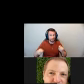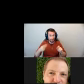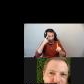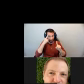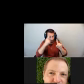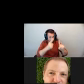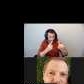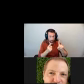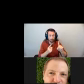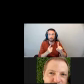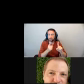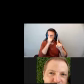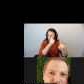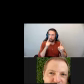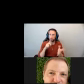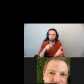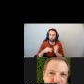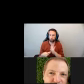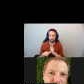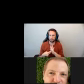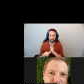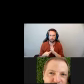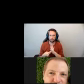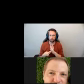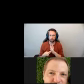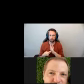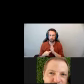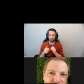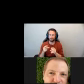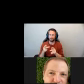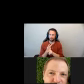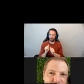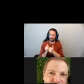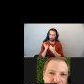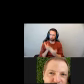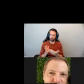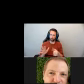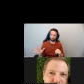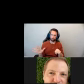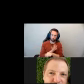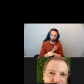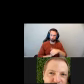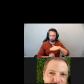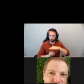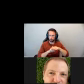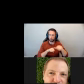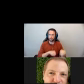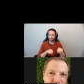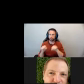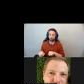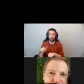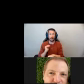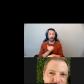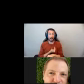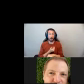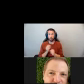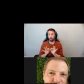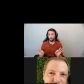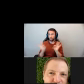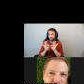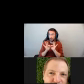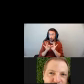purpose. And that is to bring the full potential, which is really that value statement of Purdue's tech directly to